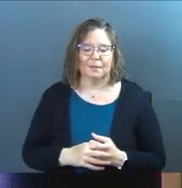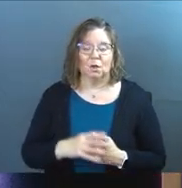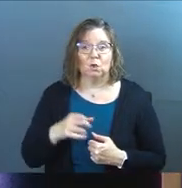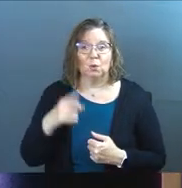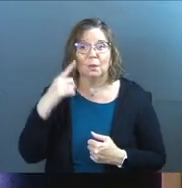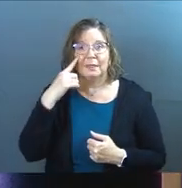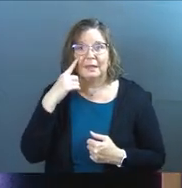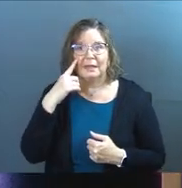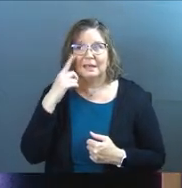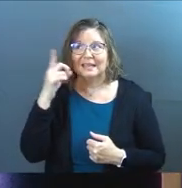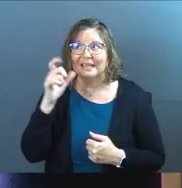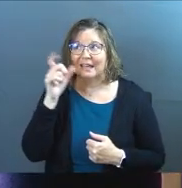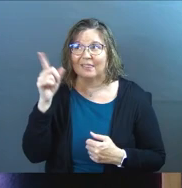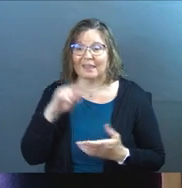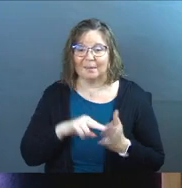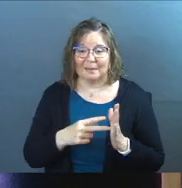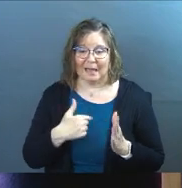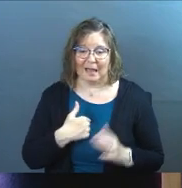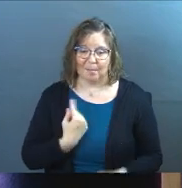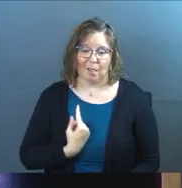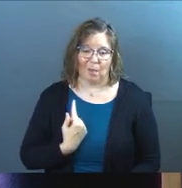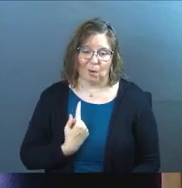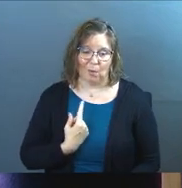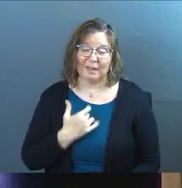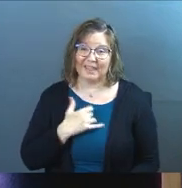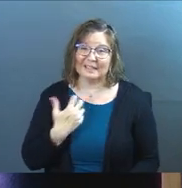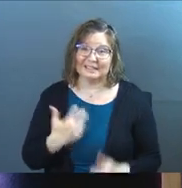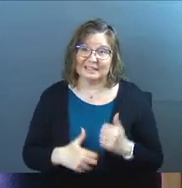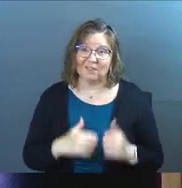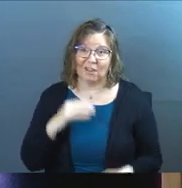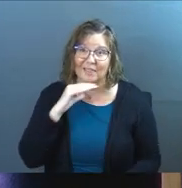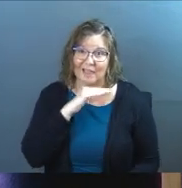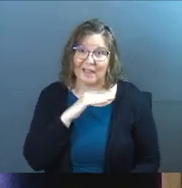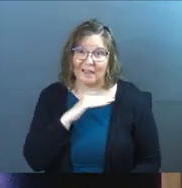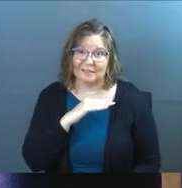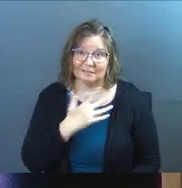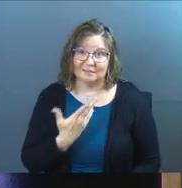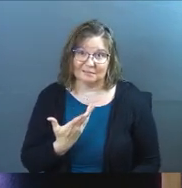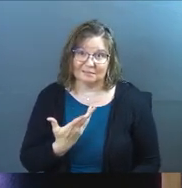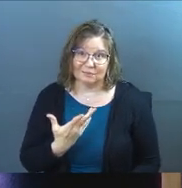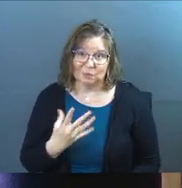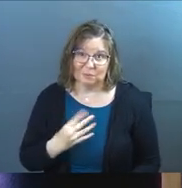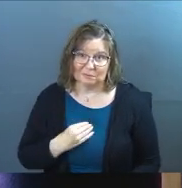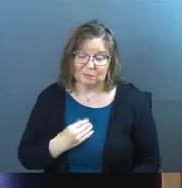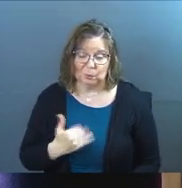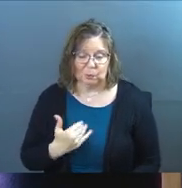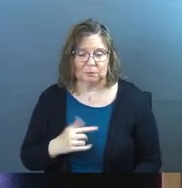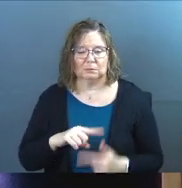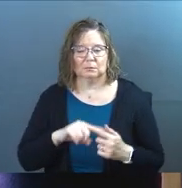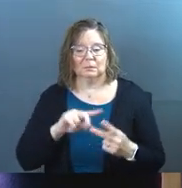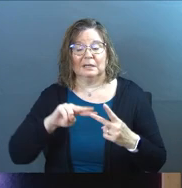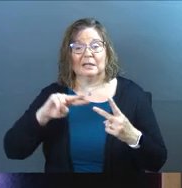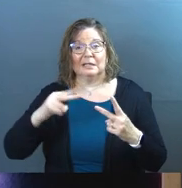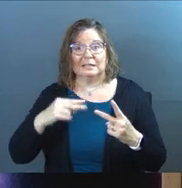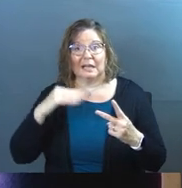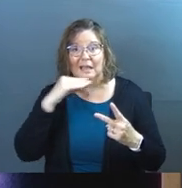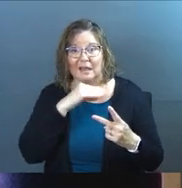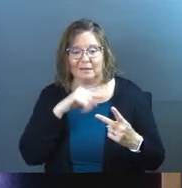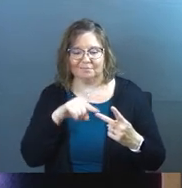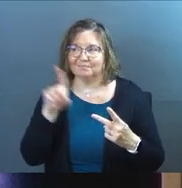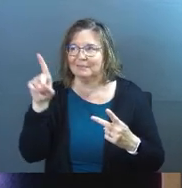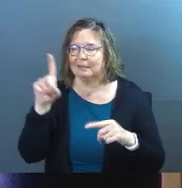means I'm all alone in this life. That is a difficult lie to walk with. The second one is that he can't